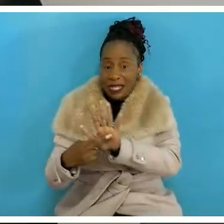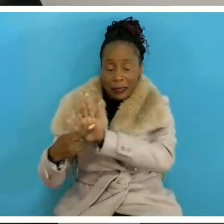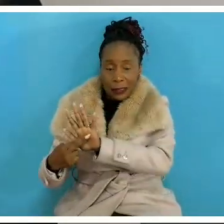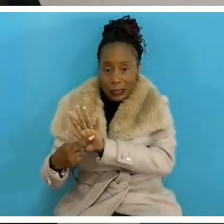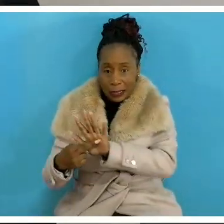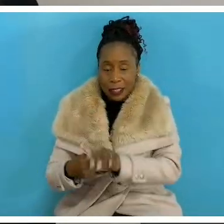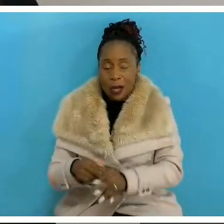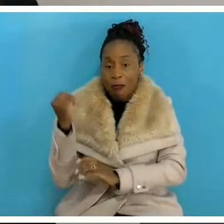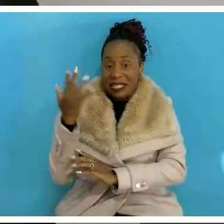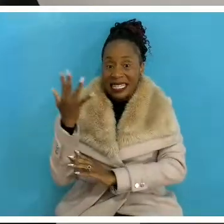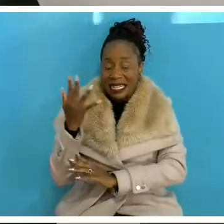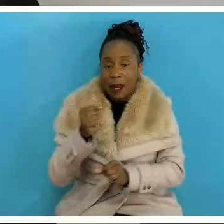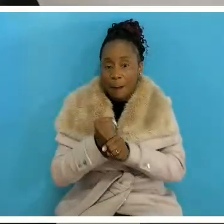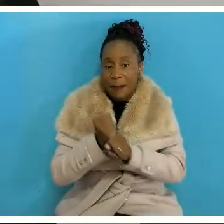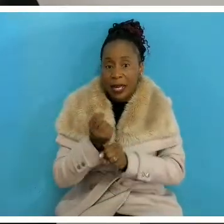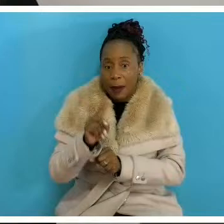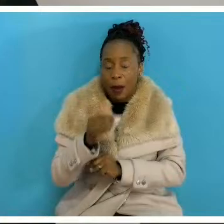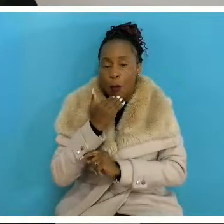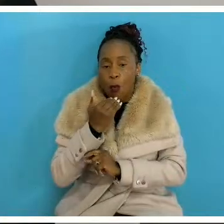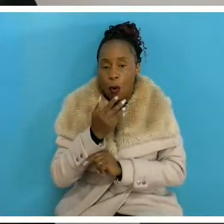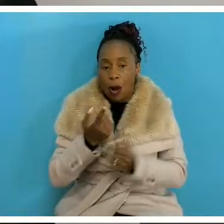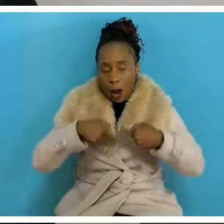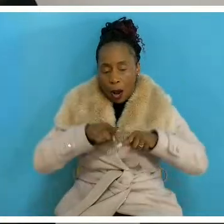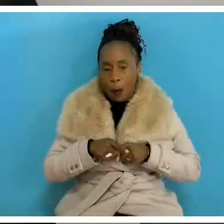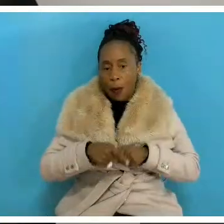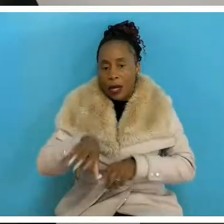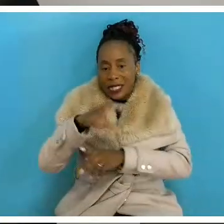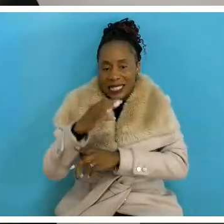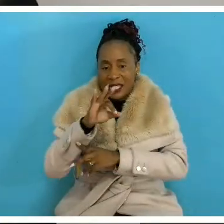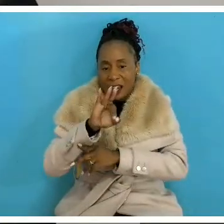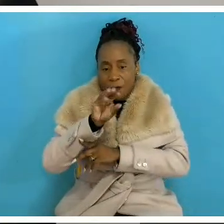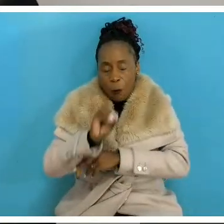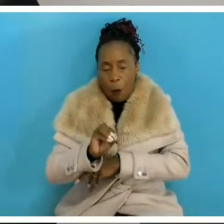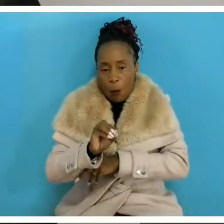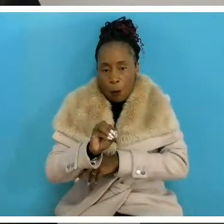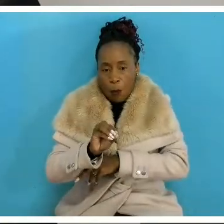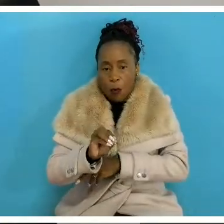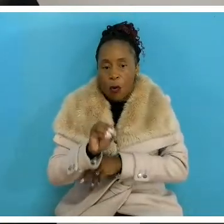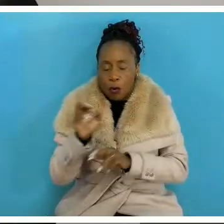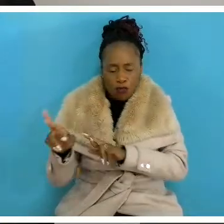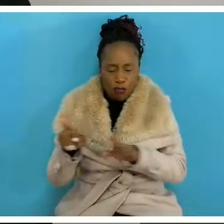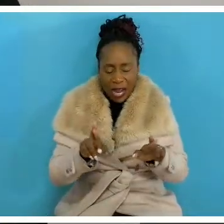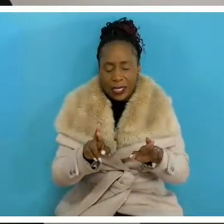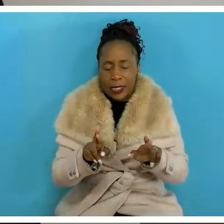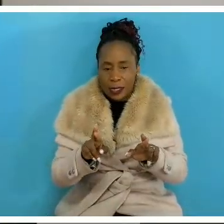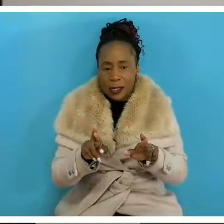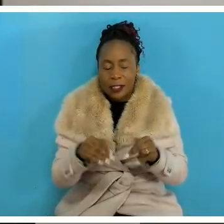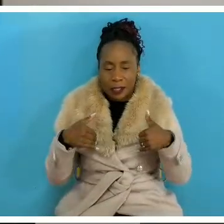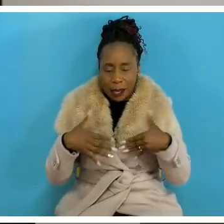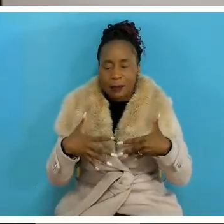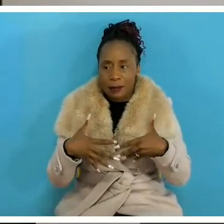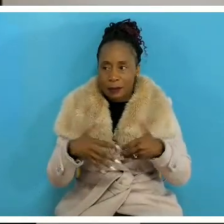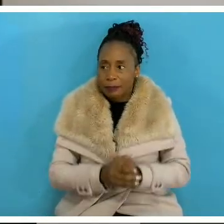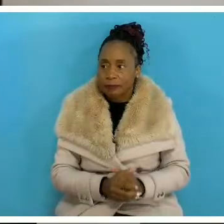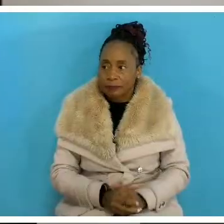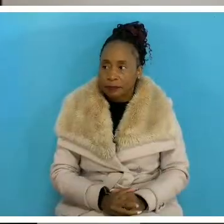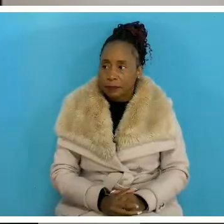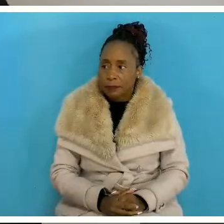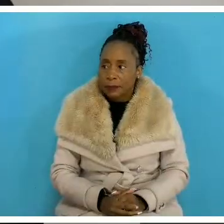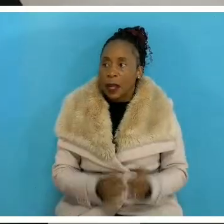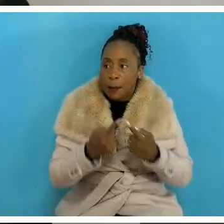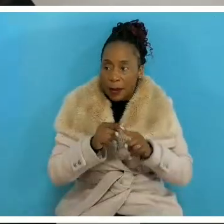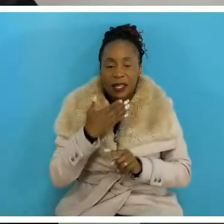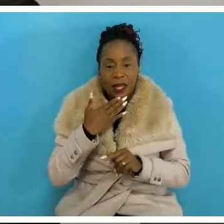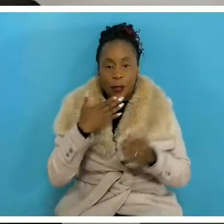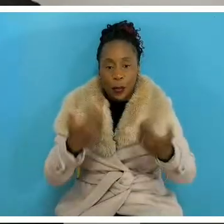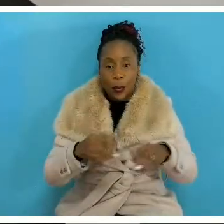The presentation will be made by our CFO. She is ready to start. But thank